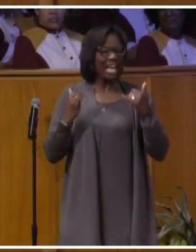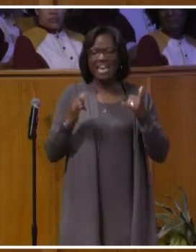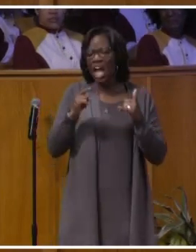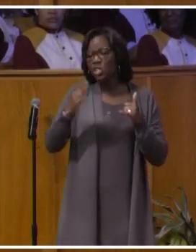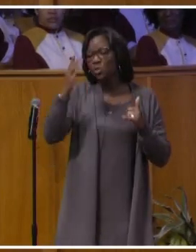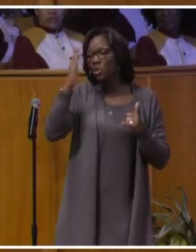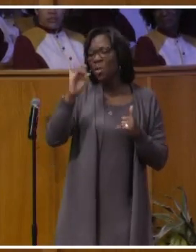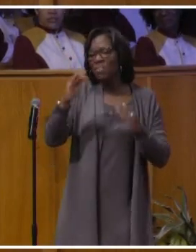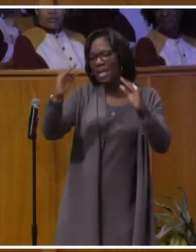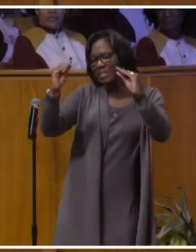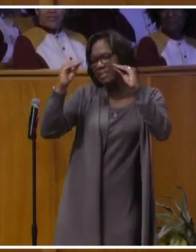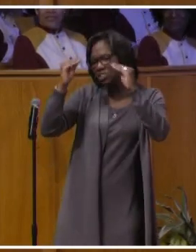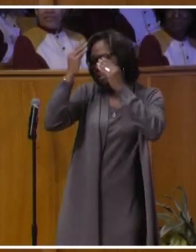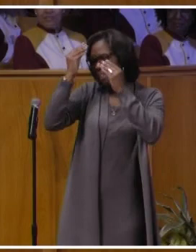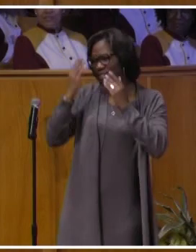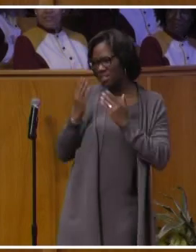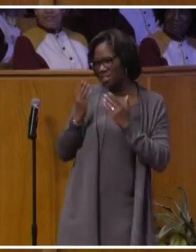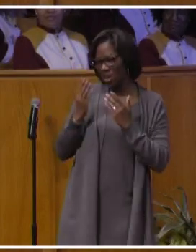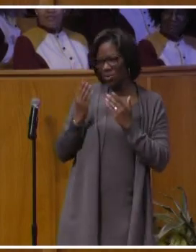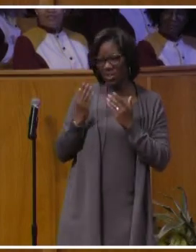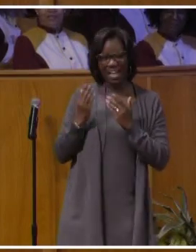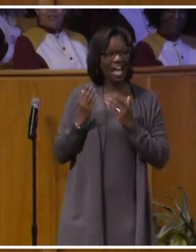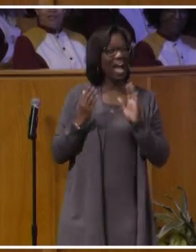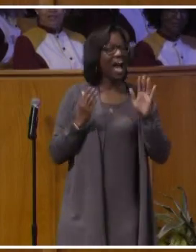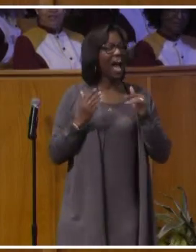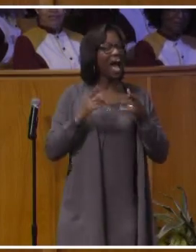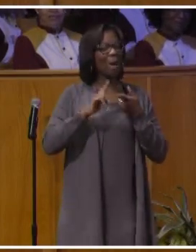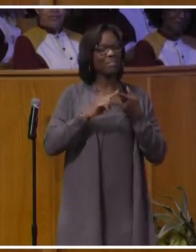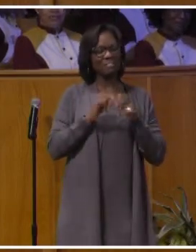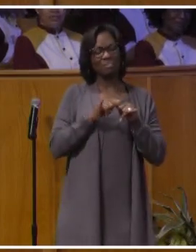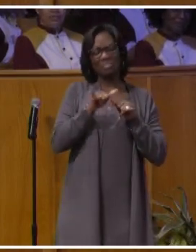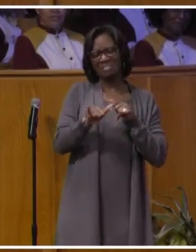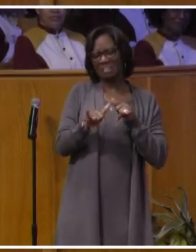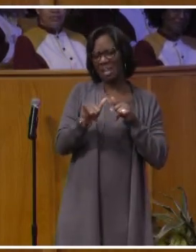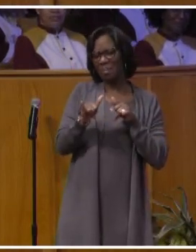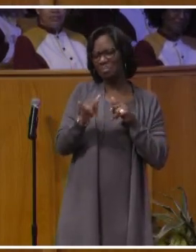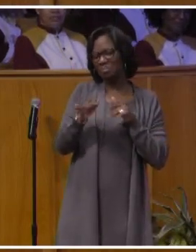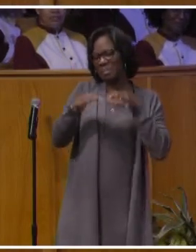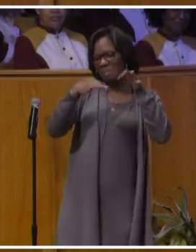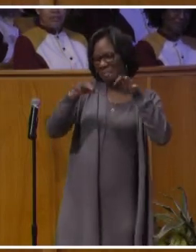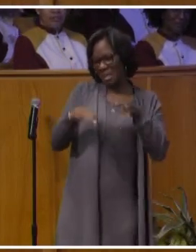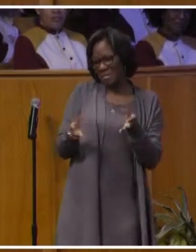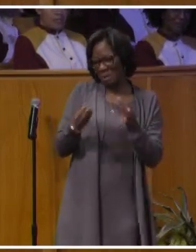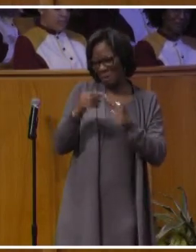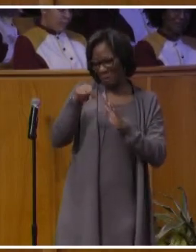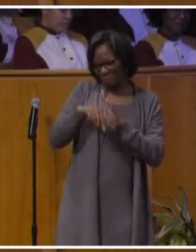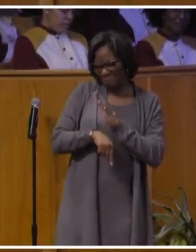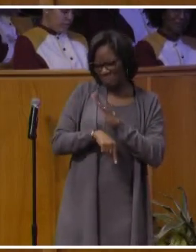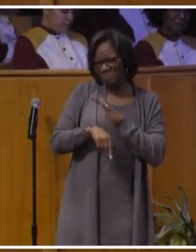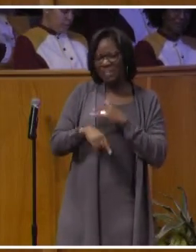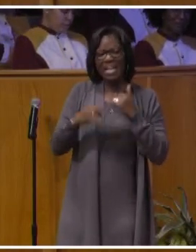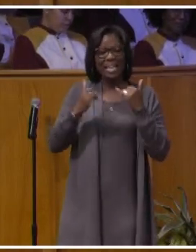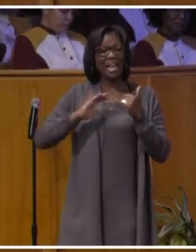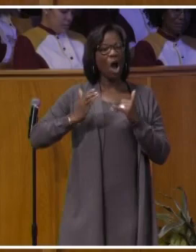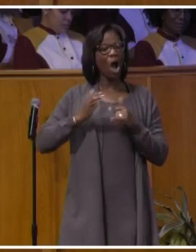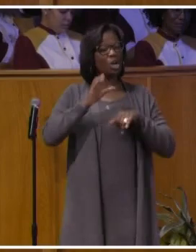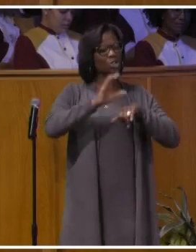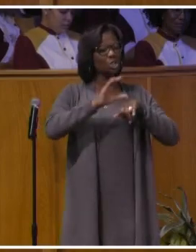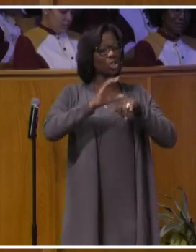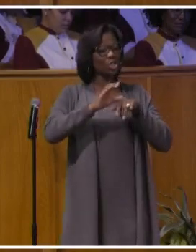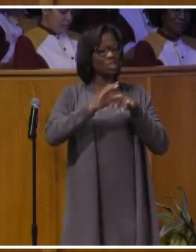You know what that teaches us about Job? And I got to hang out here for a minute. It reminds me that although our church